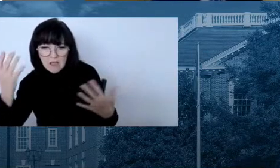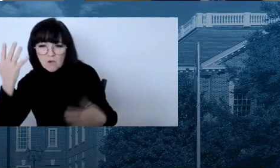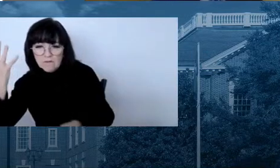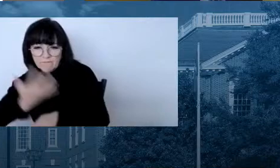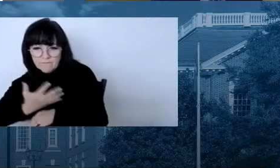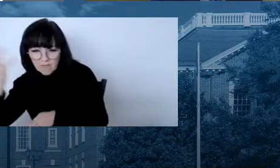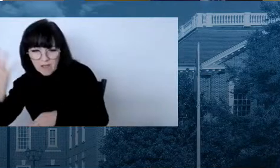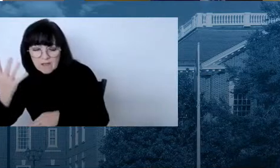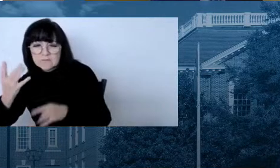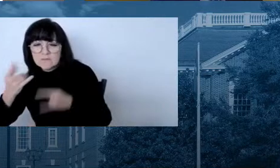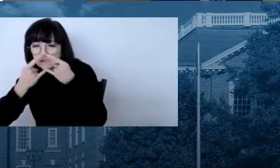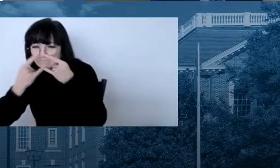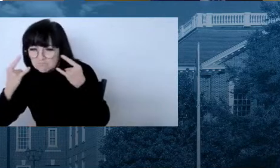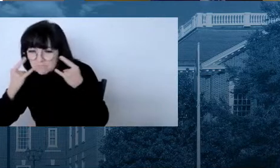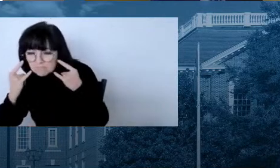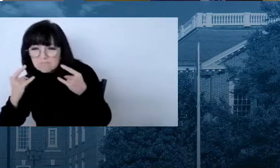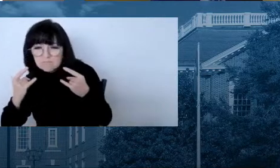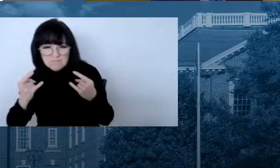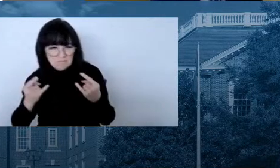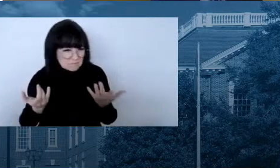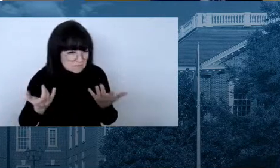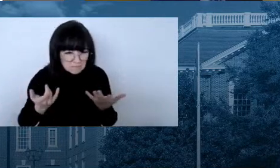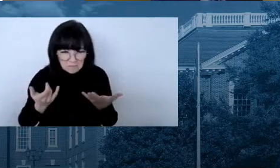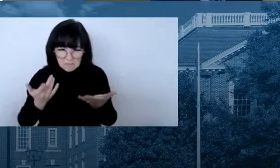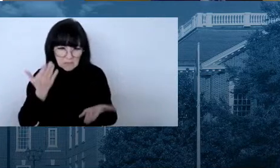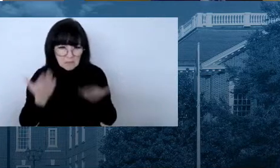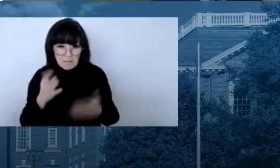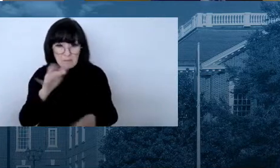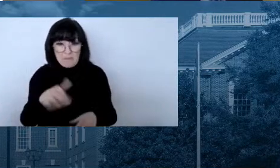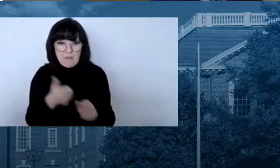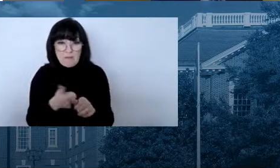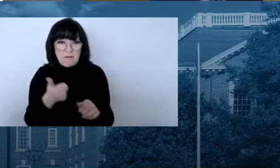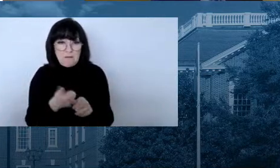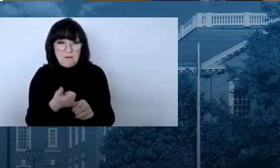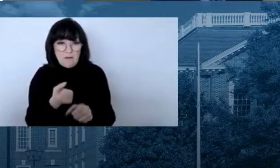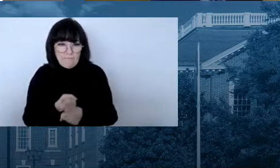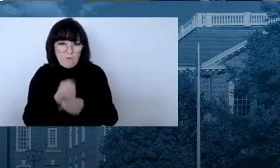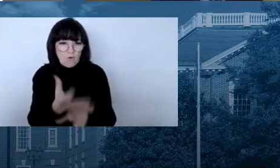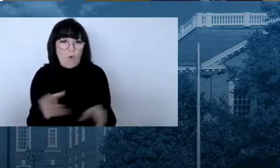transmissible variant that is causing a spike in cases. Is that